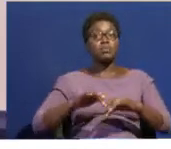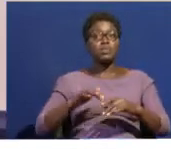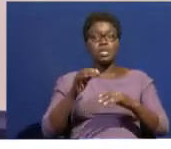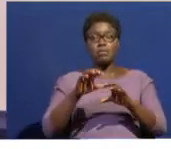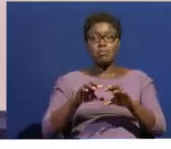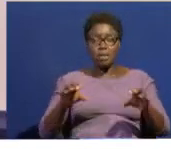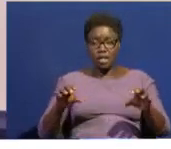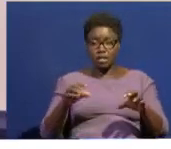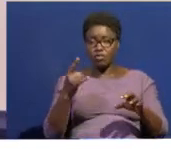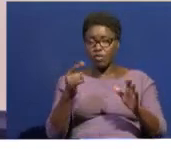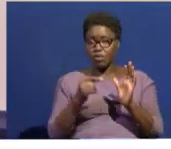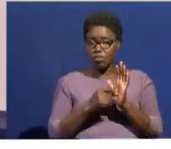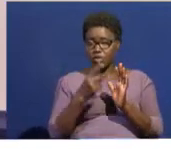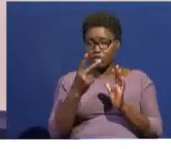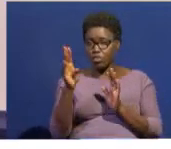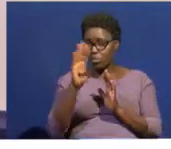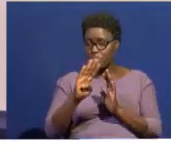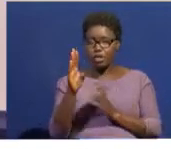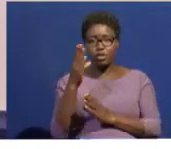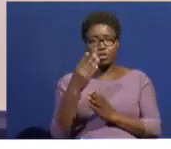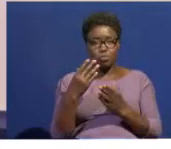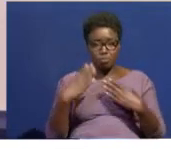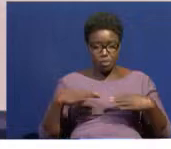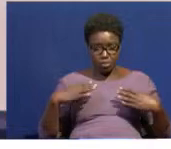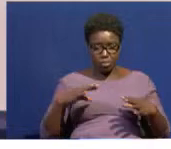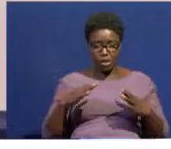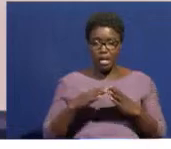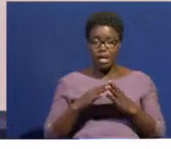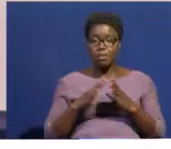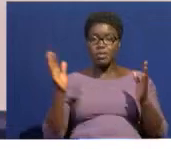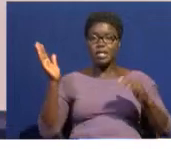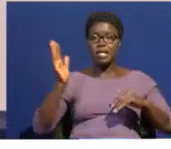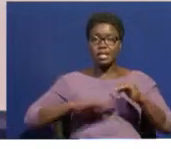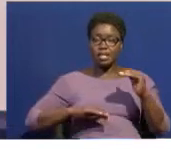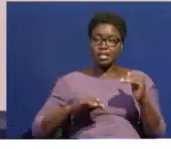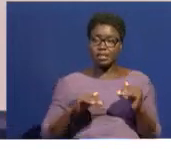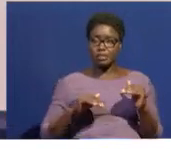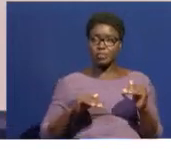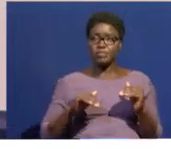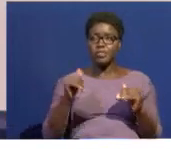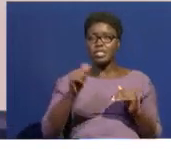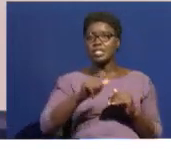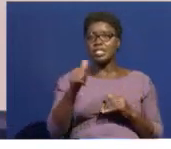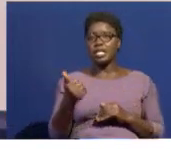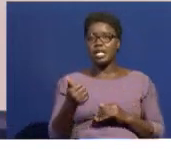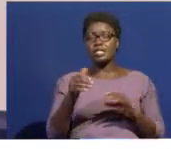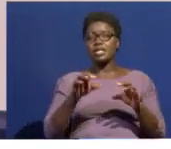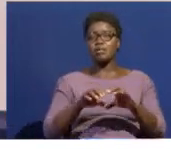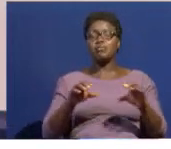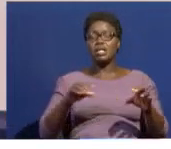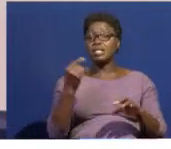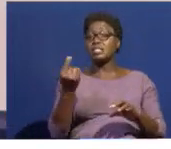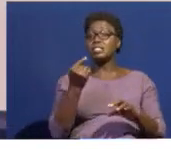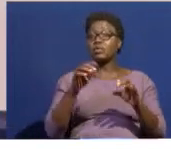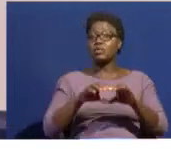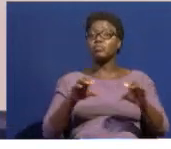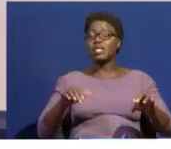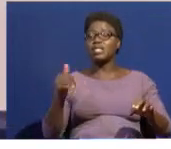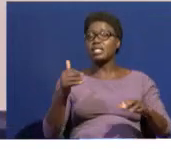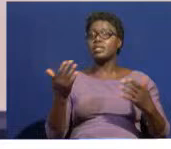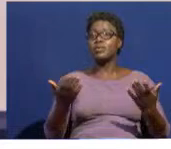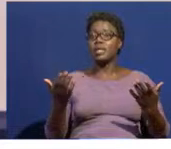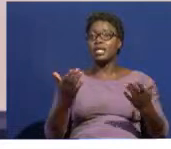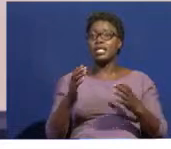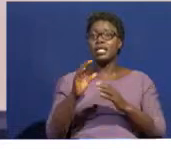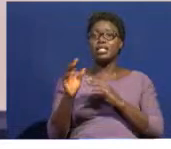1.2 billion people. It's going to be bigger than any other market, single market anywhere else in the